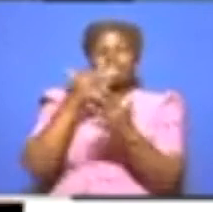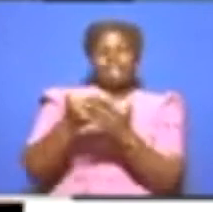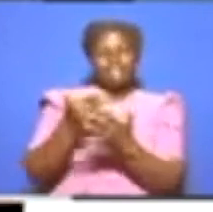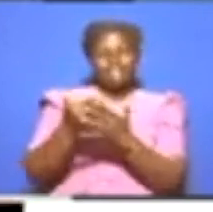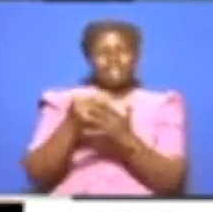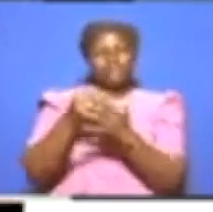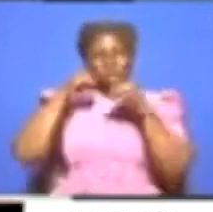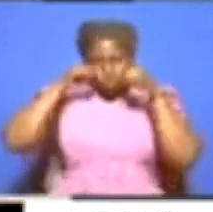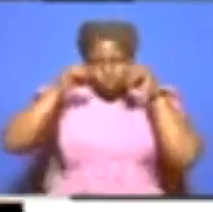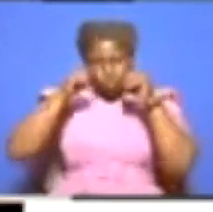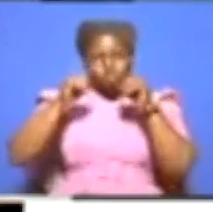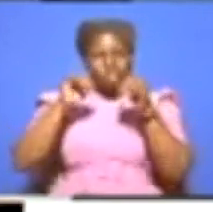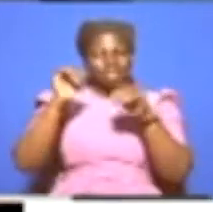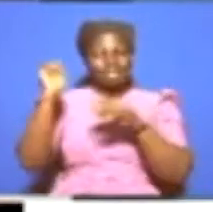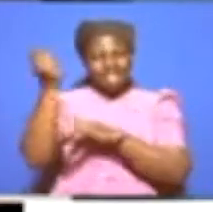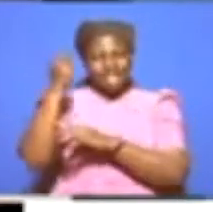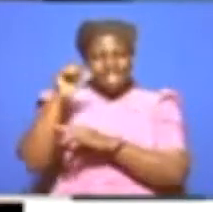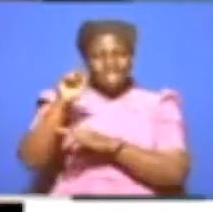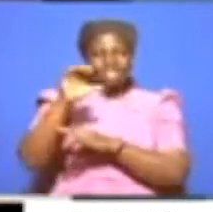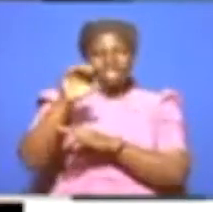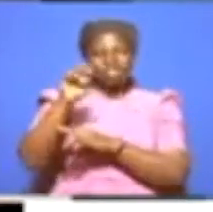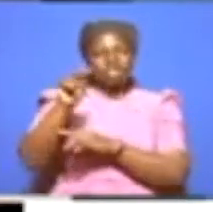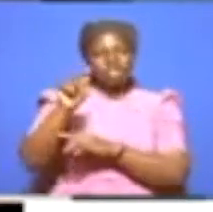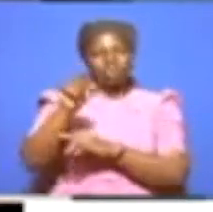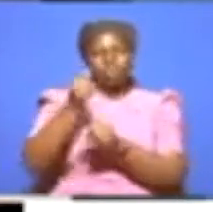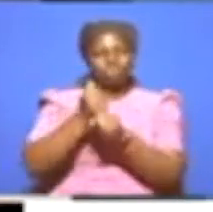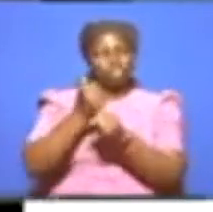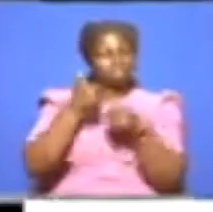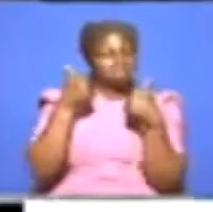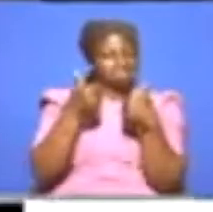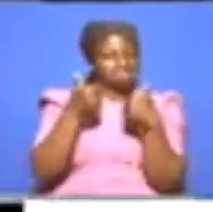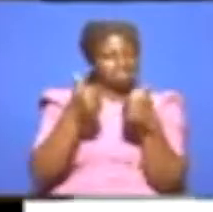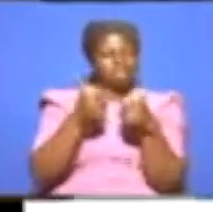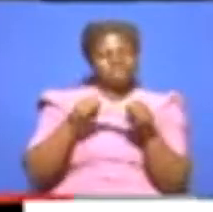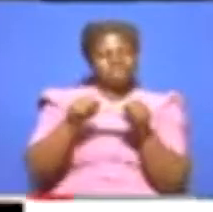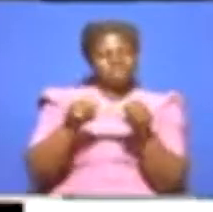Kenya Scouts. You're doing a great job. Keep it up. Well, there you have it.